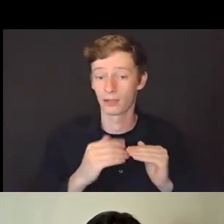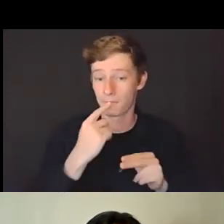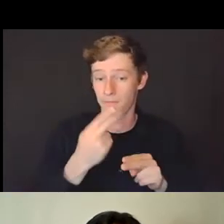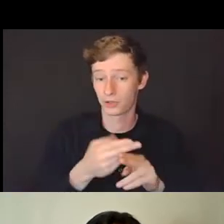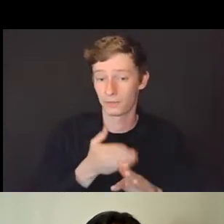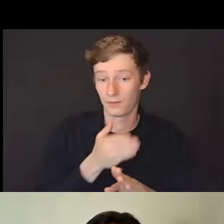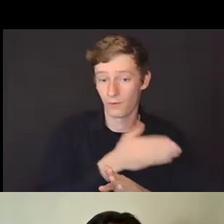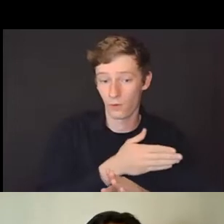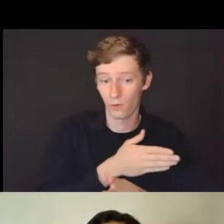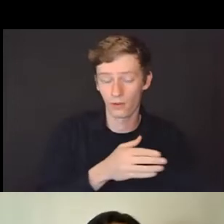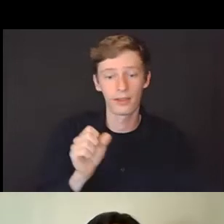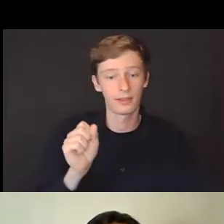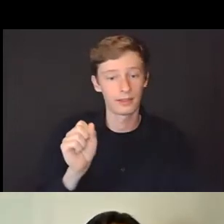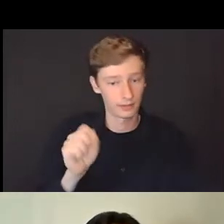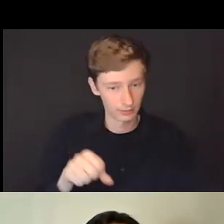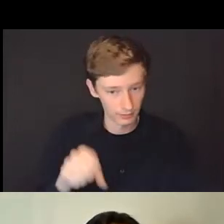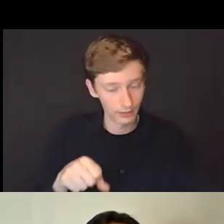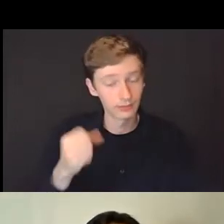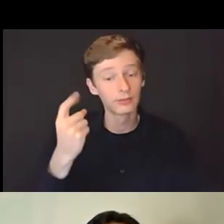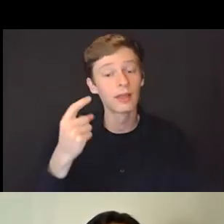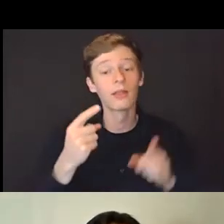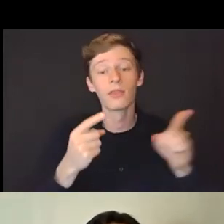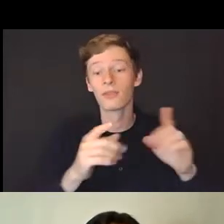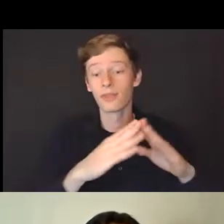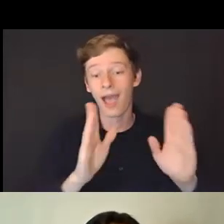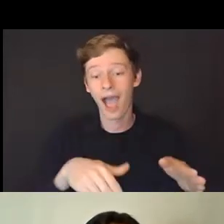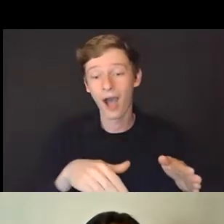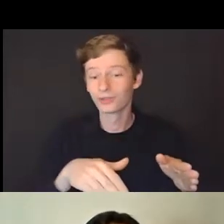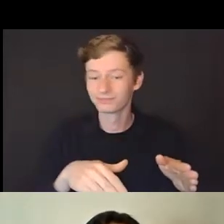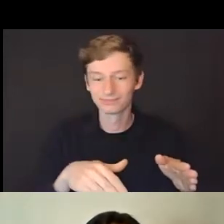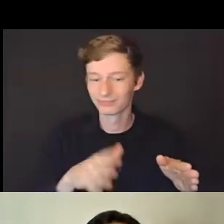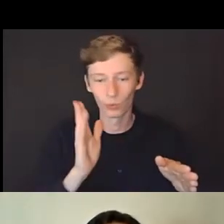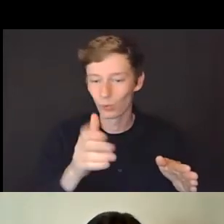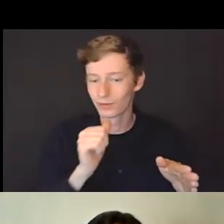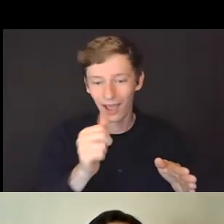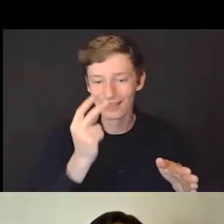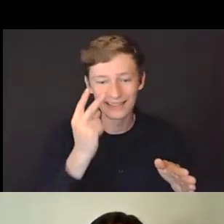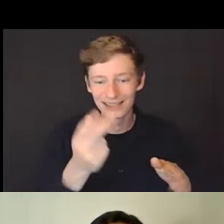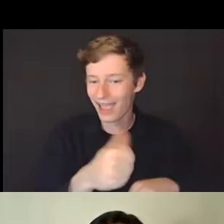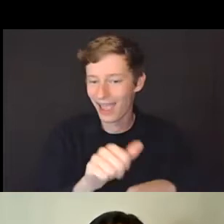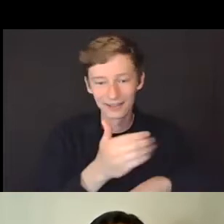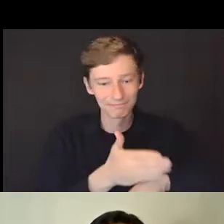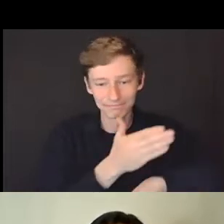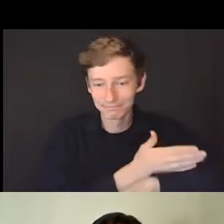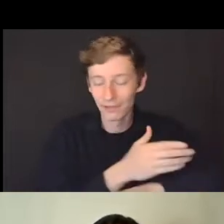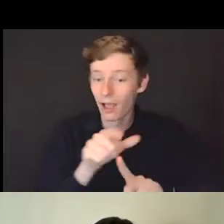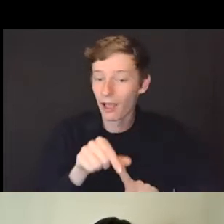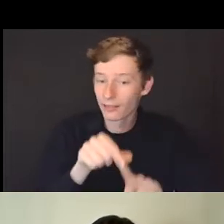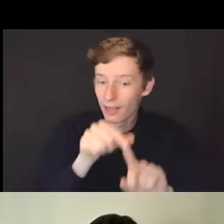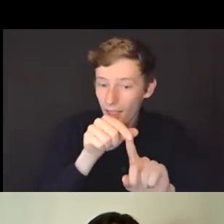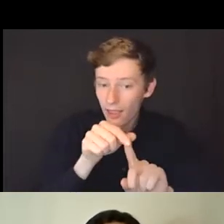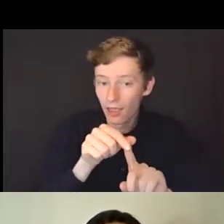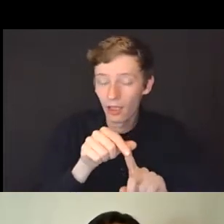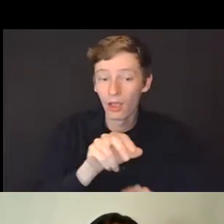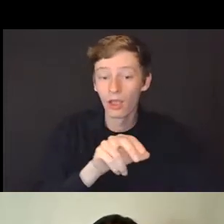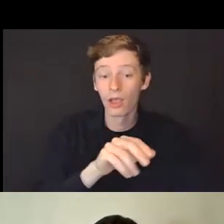of the House, we are not going to see progress unless we are able to turn the control of the House